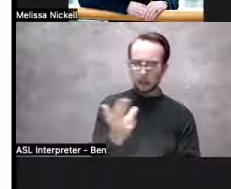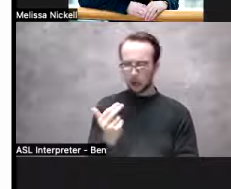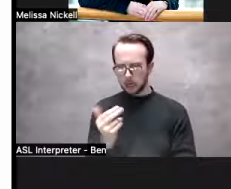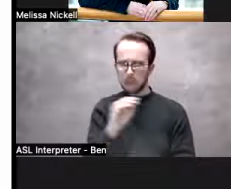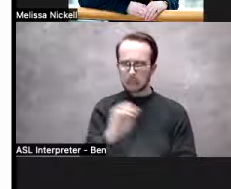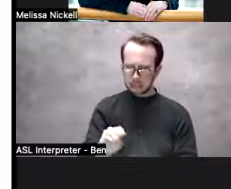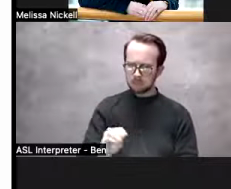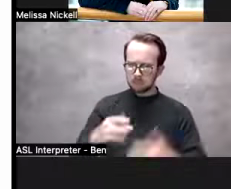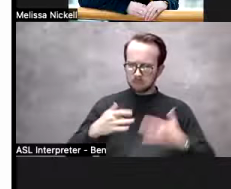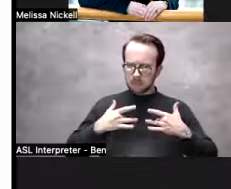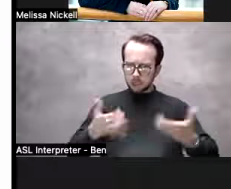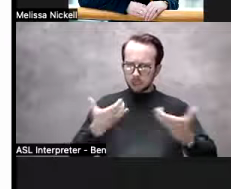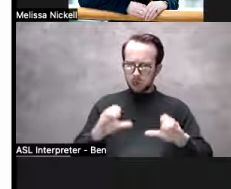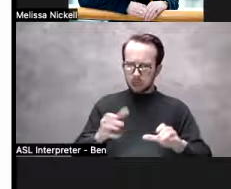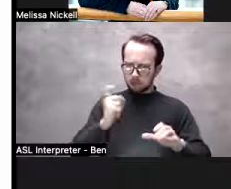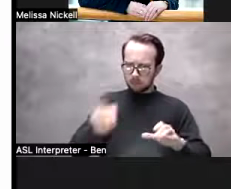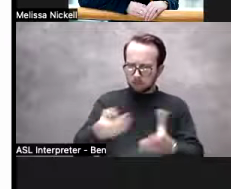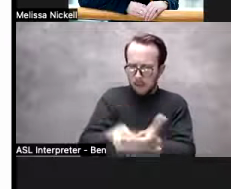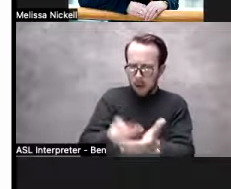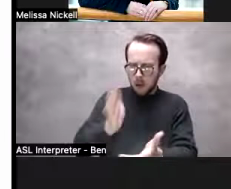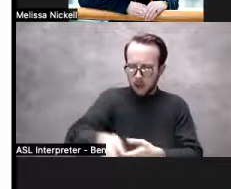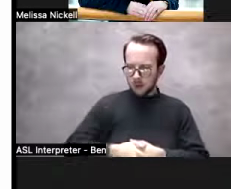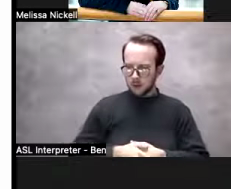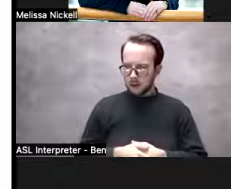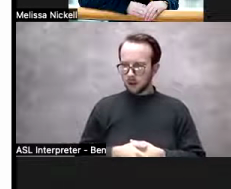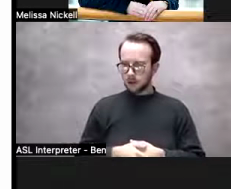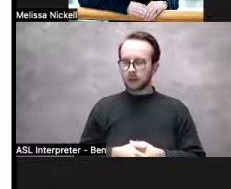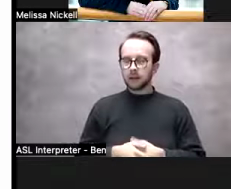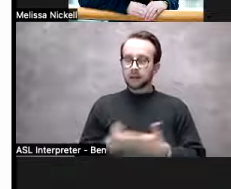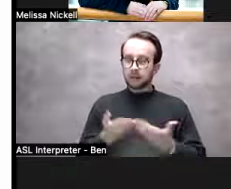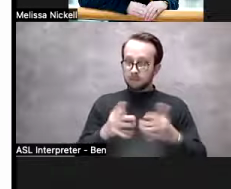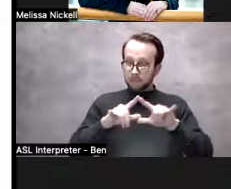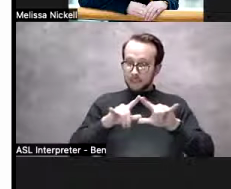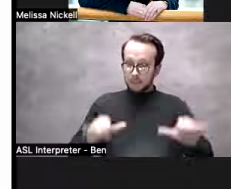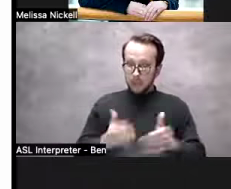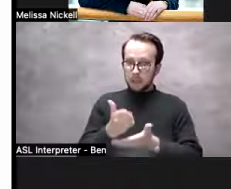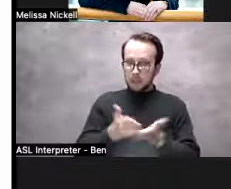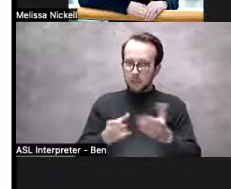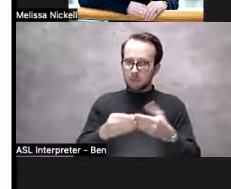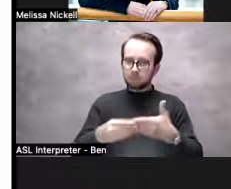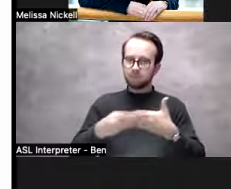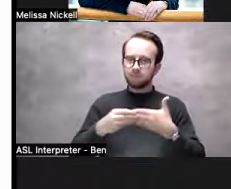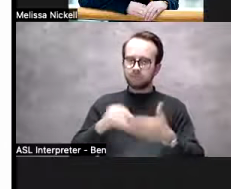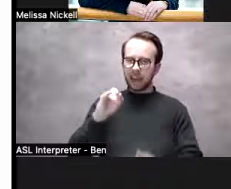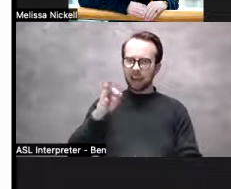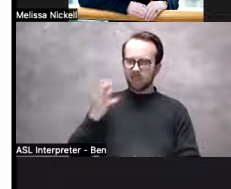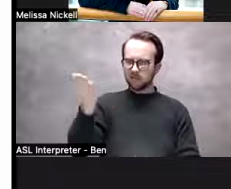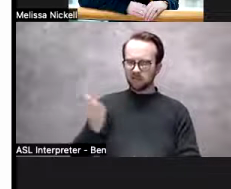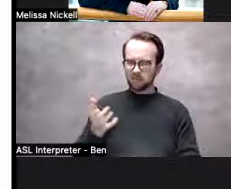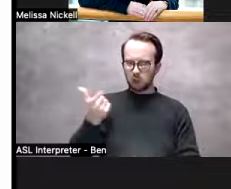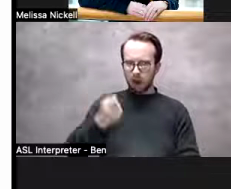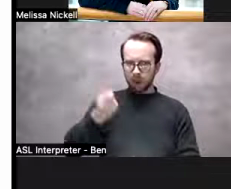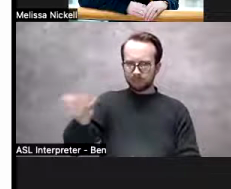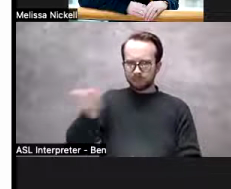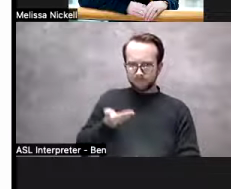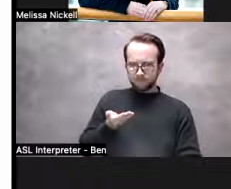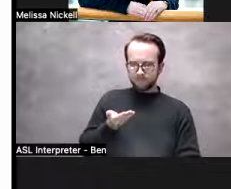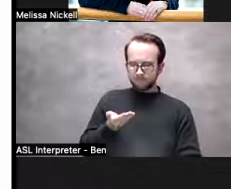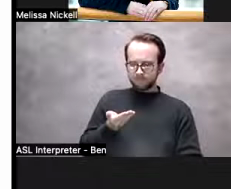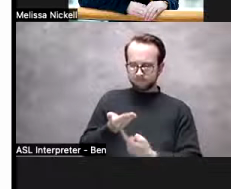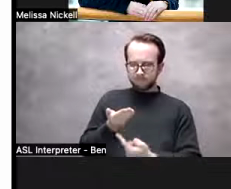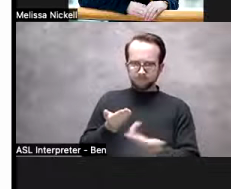likely that you'll get funded. But there's also some wiggle room. If a grant comes in and let's say it comes in at, say,